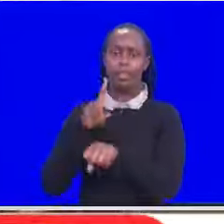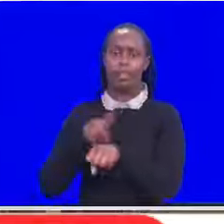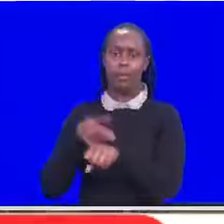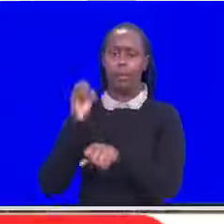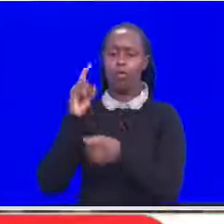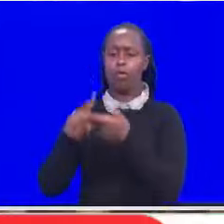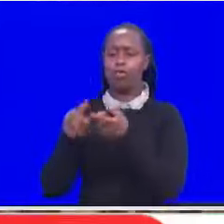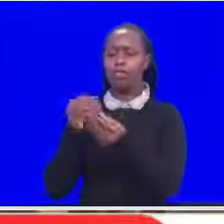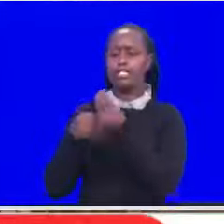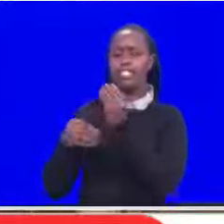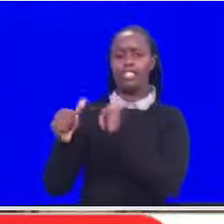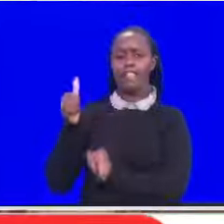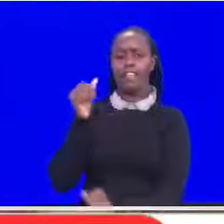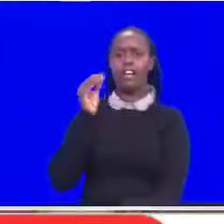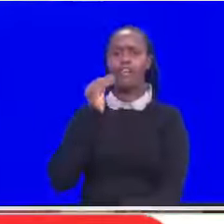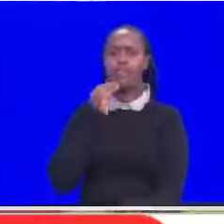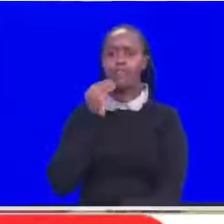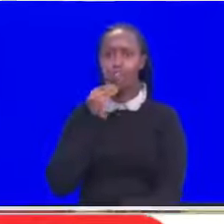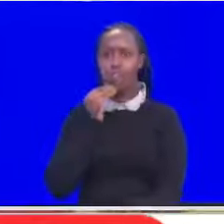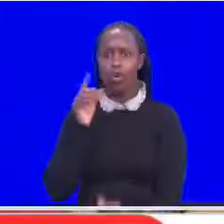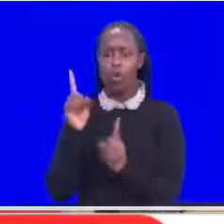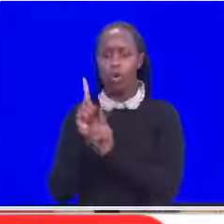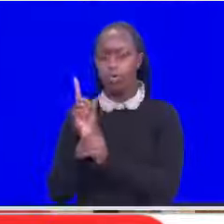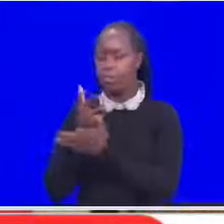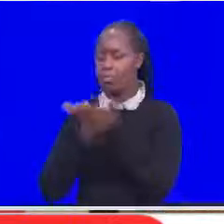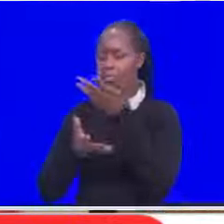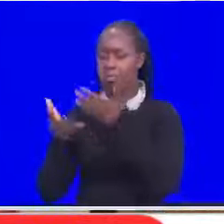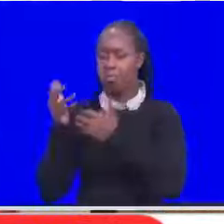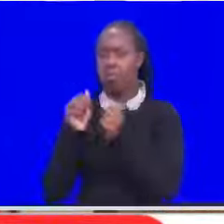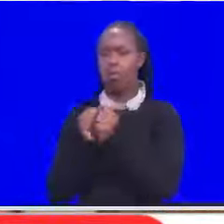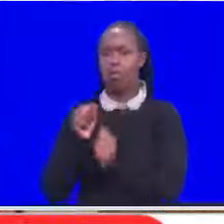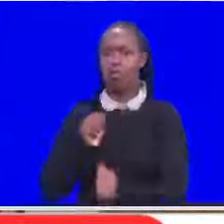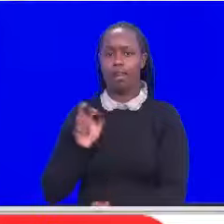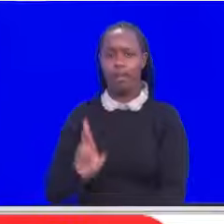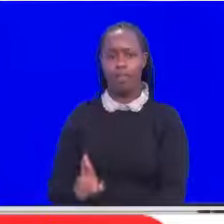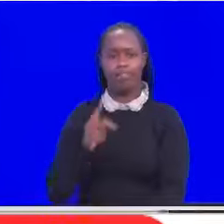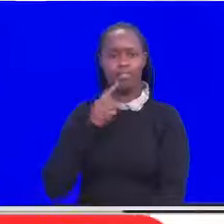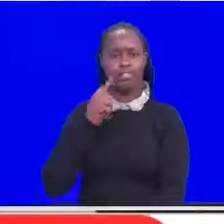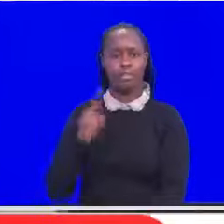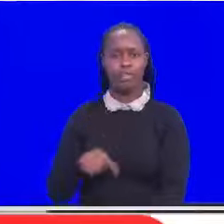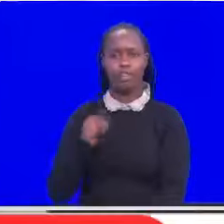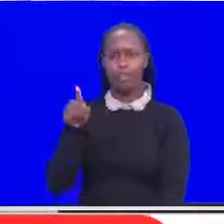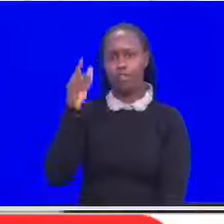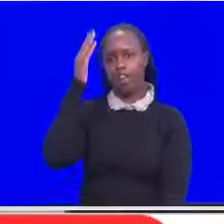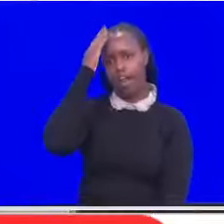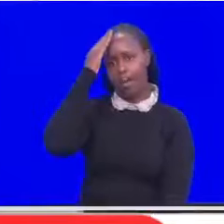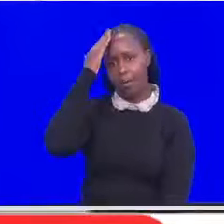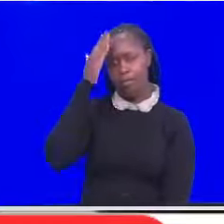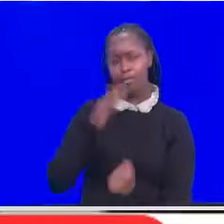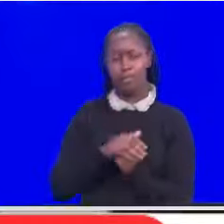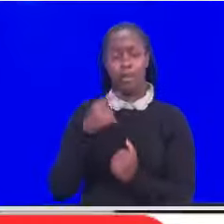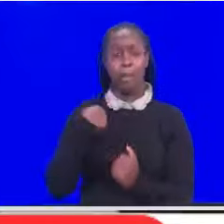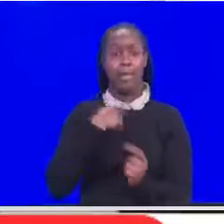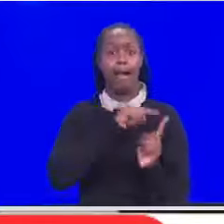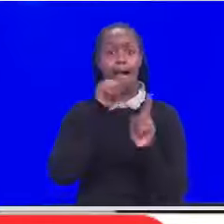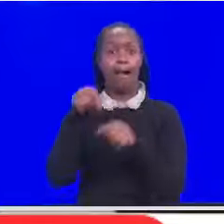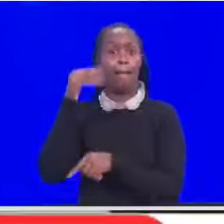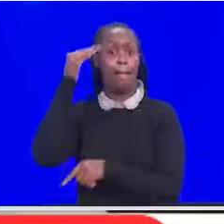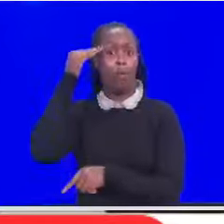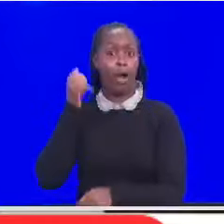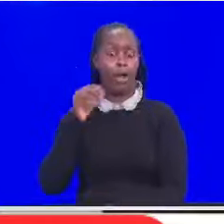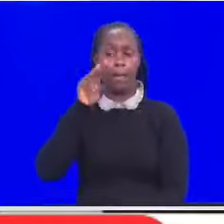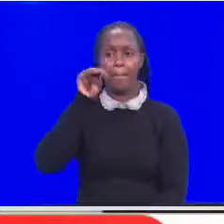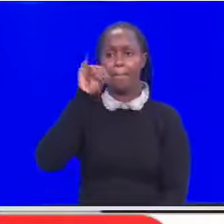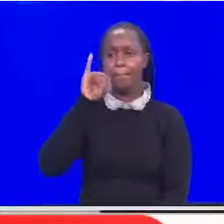nyayo, and interacting with her I can say that she was humble. Kujaba kwa sababu ya Mike alikuwa